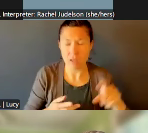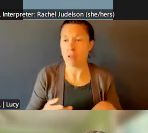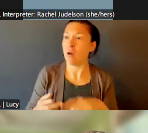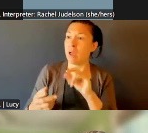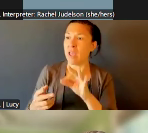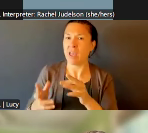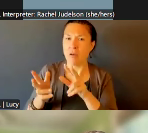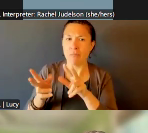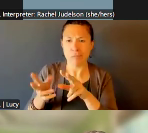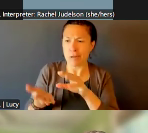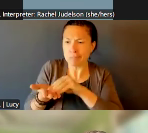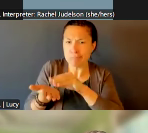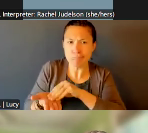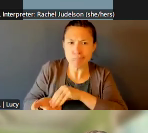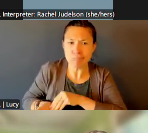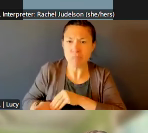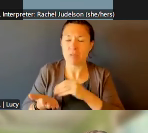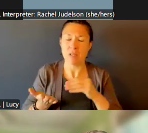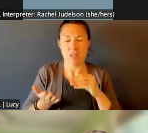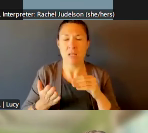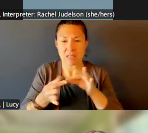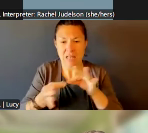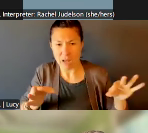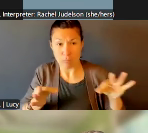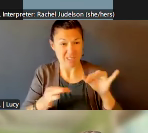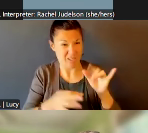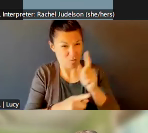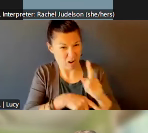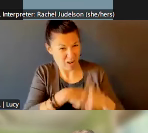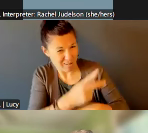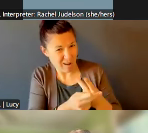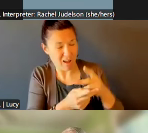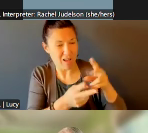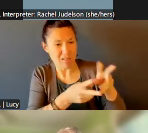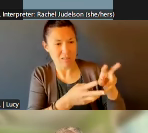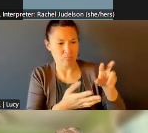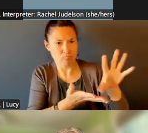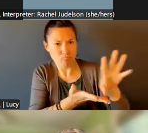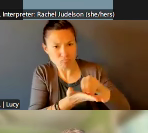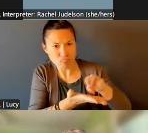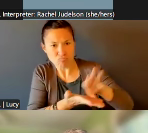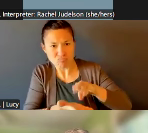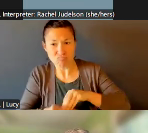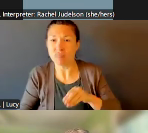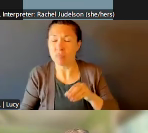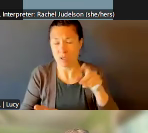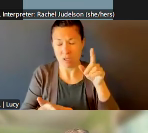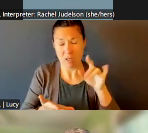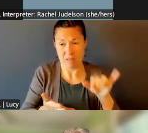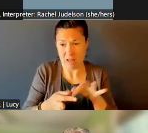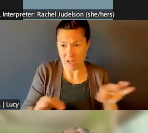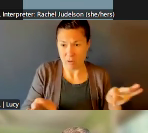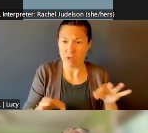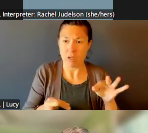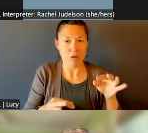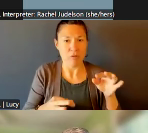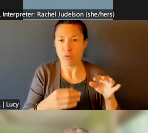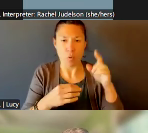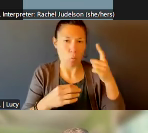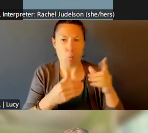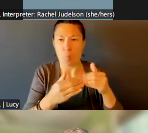right kinds of language documentation for the particular problems that a community are facing, for example, right? So is